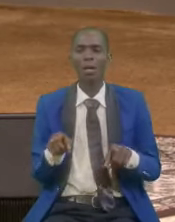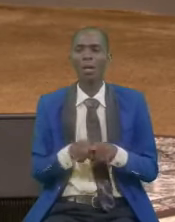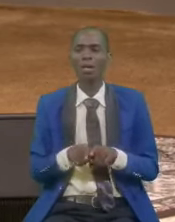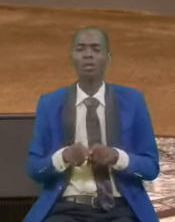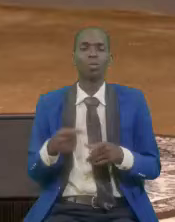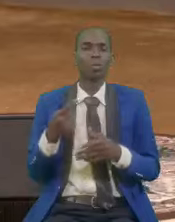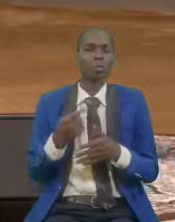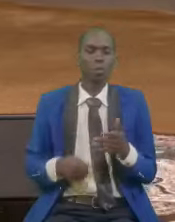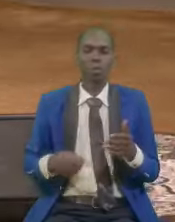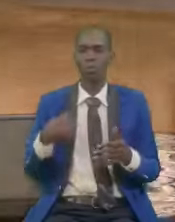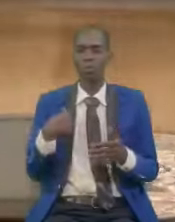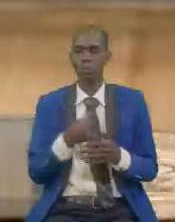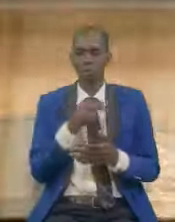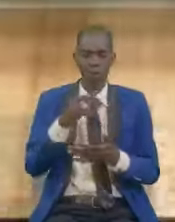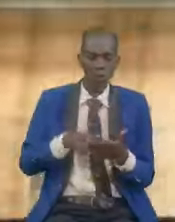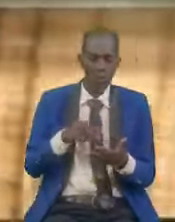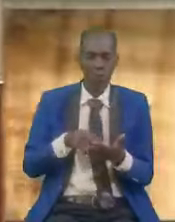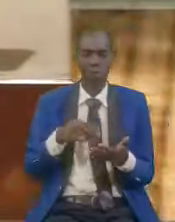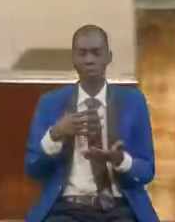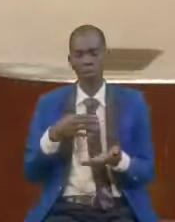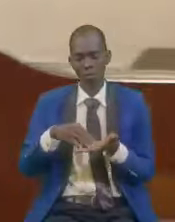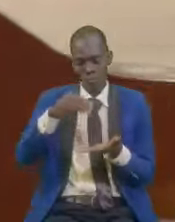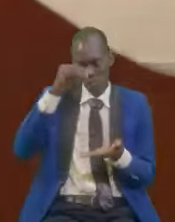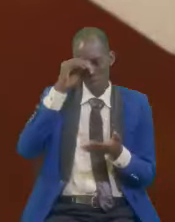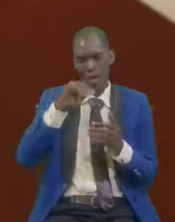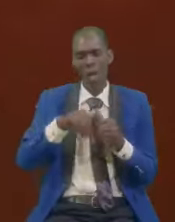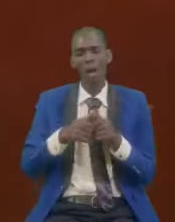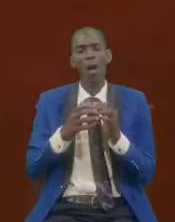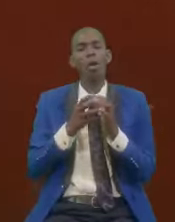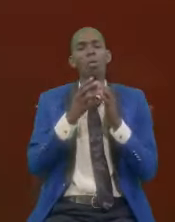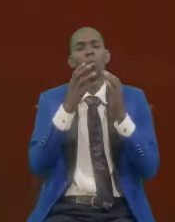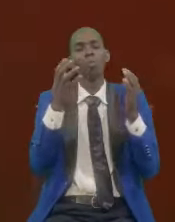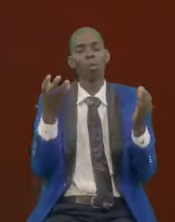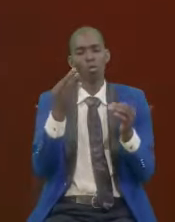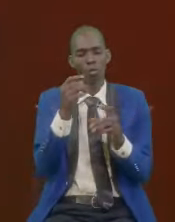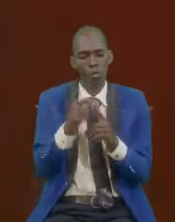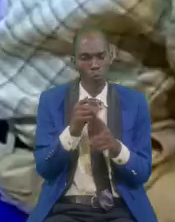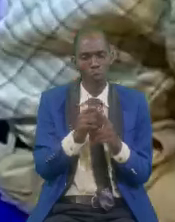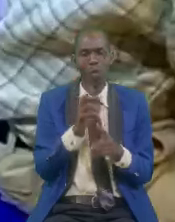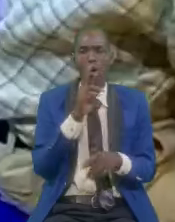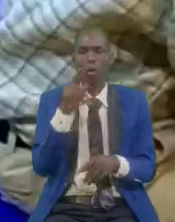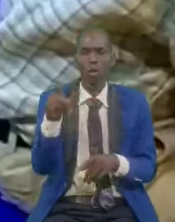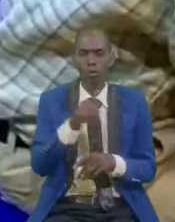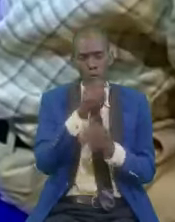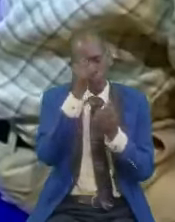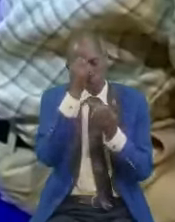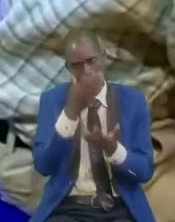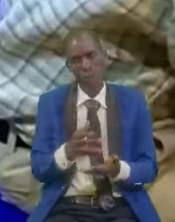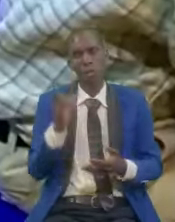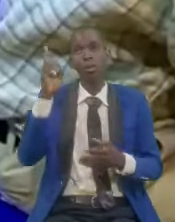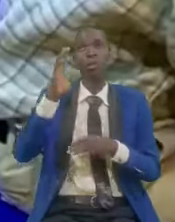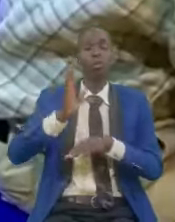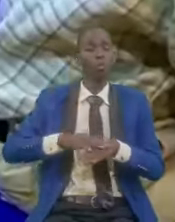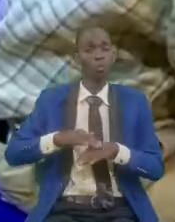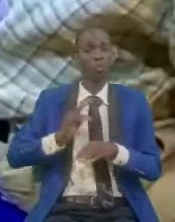we read and what we hear, how much are we doing? He wants us not to deceive